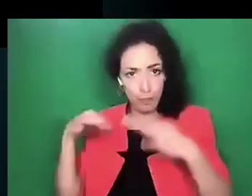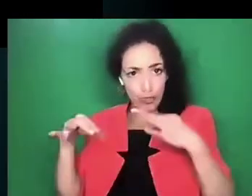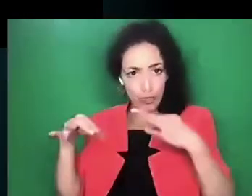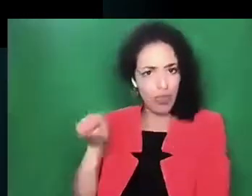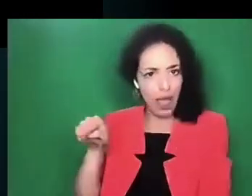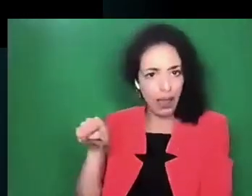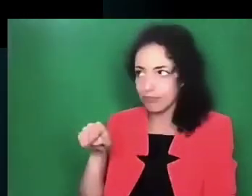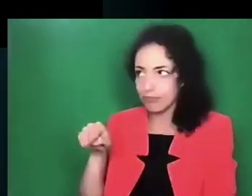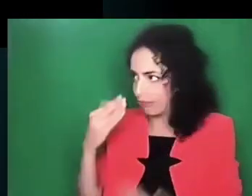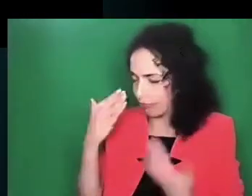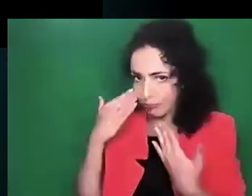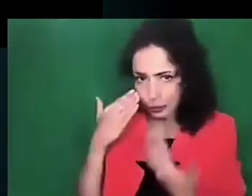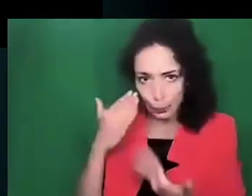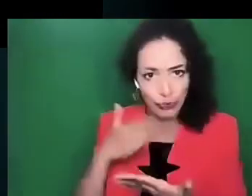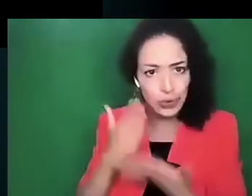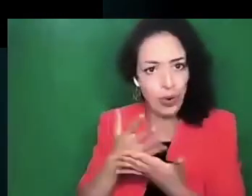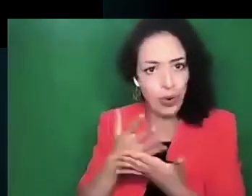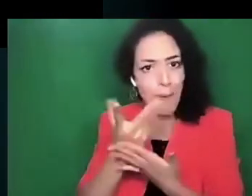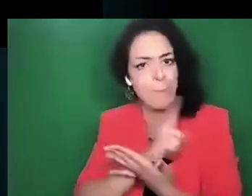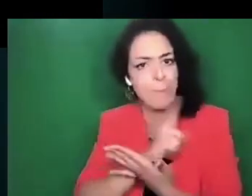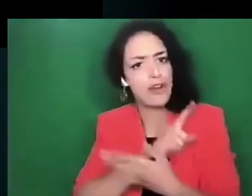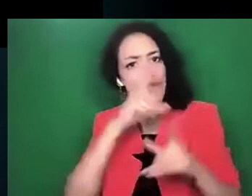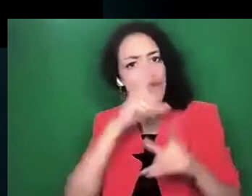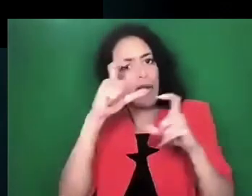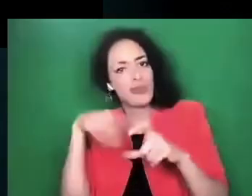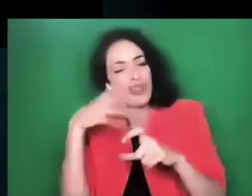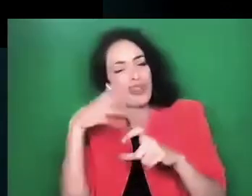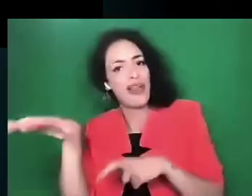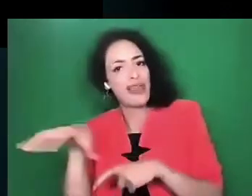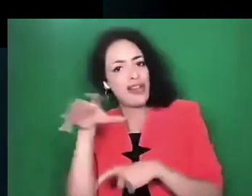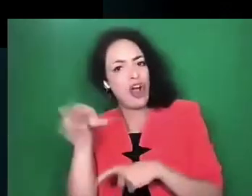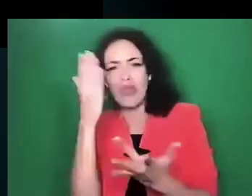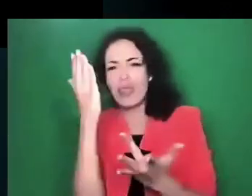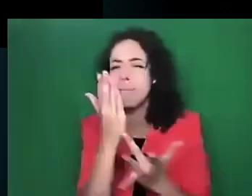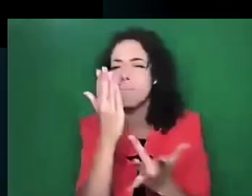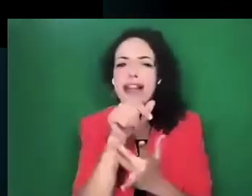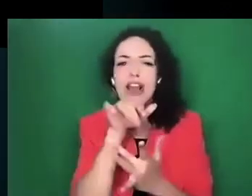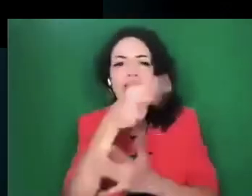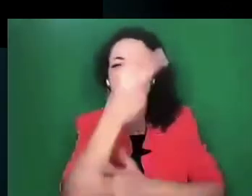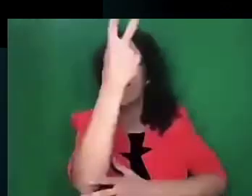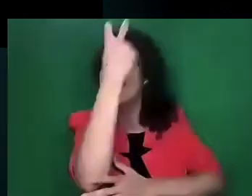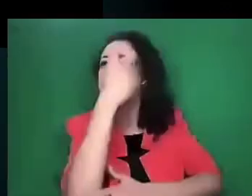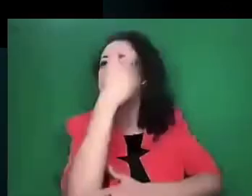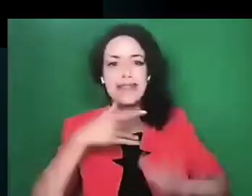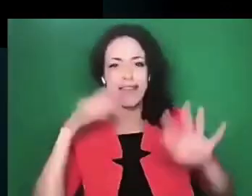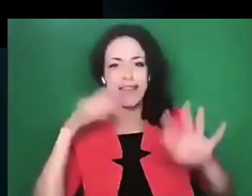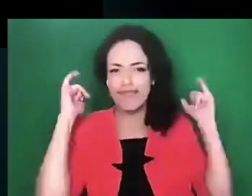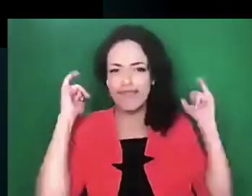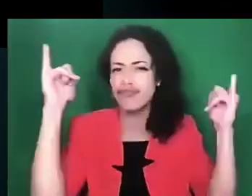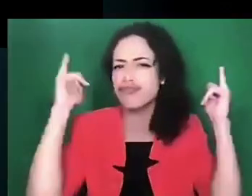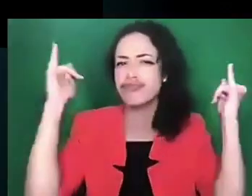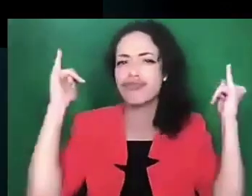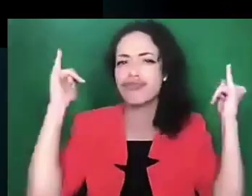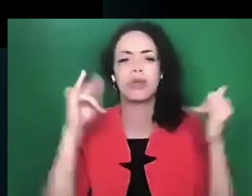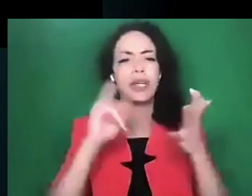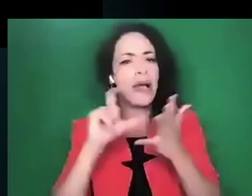of her in downtown Cairo in the middle of the nightlife that used to exist. What brought Cecile Bay DeMille, the